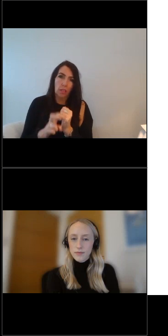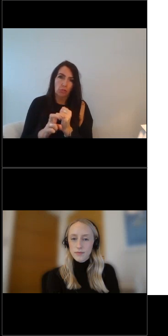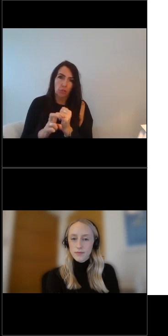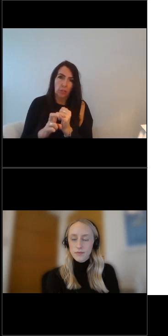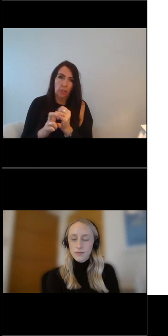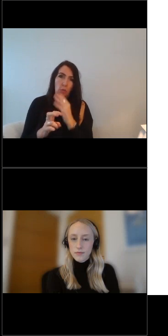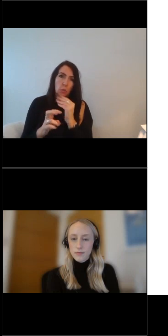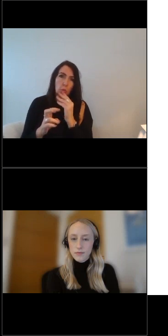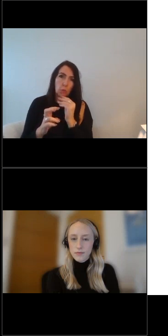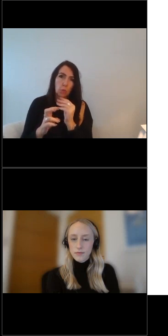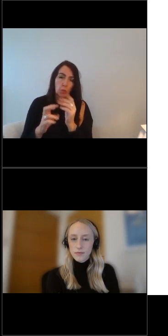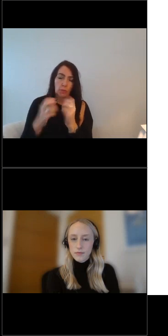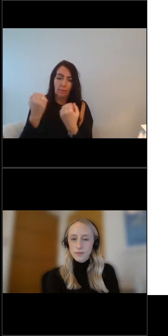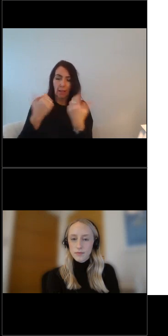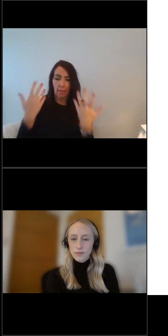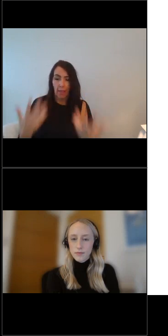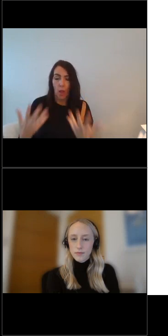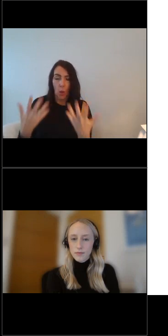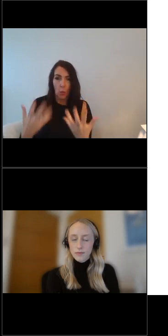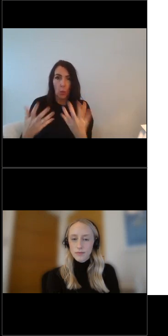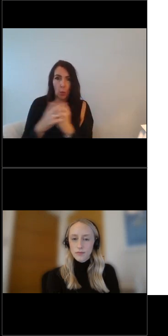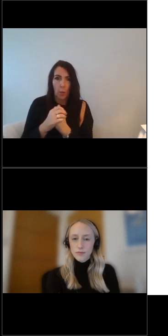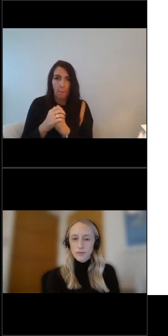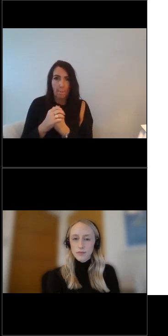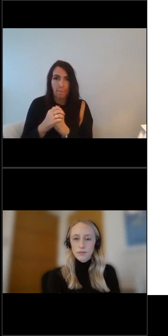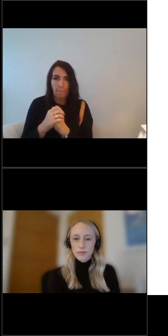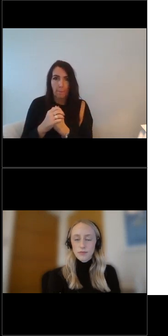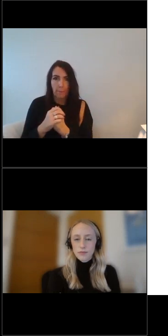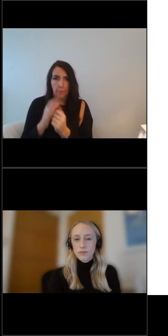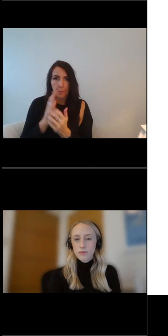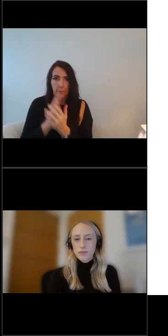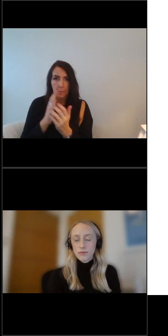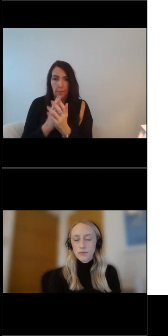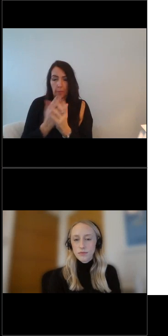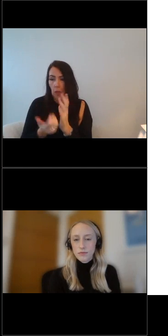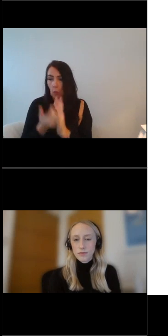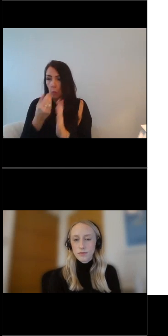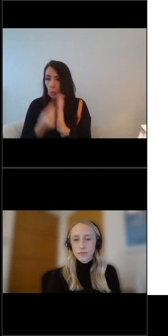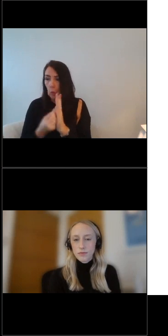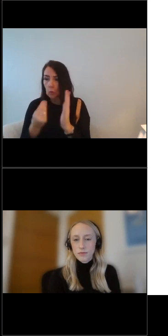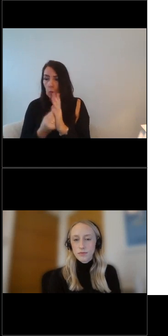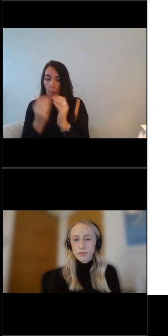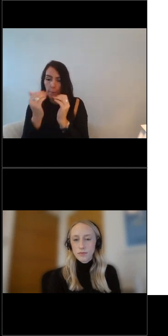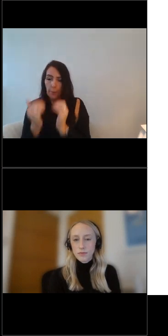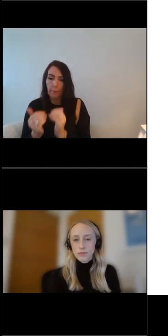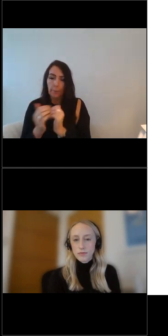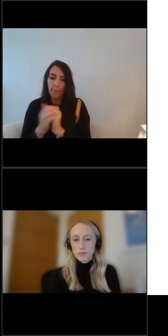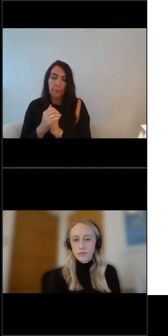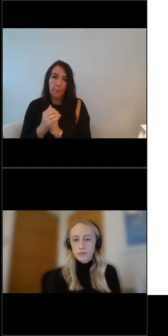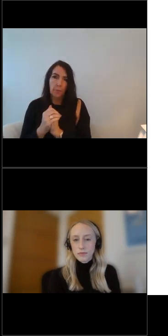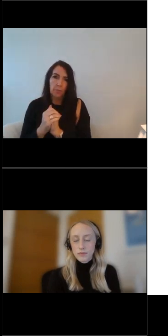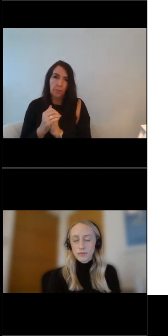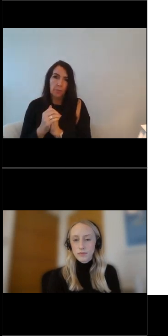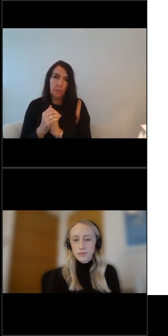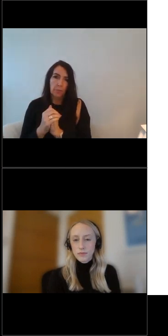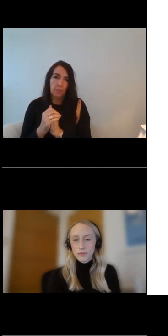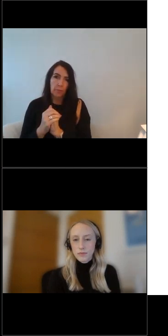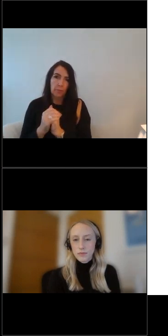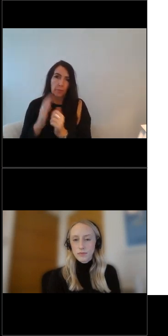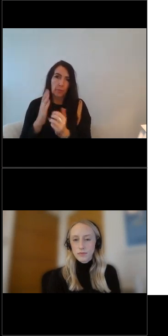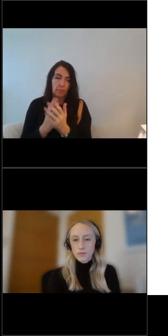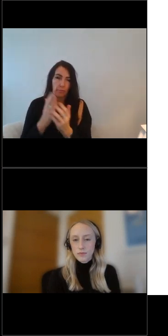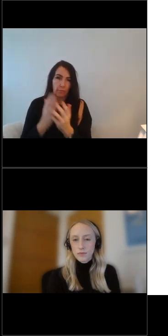used vehicle now for a fraction of the new cost. So actually, given the fact that a lot of